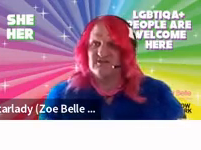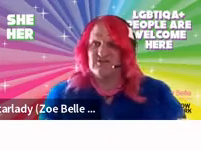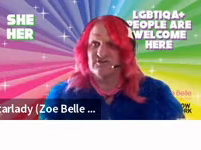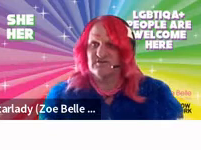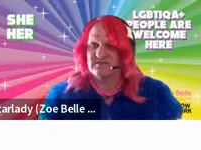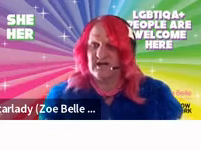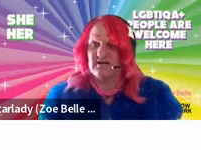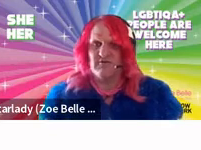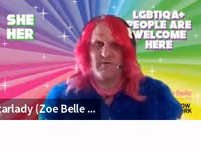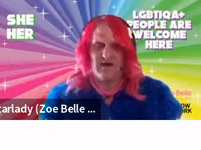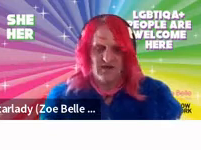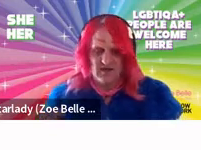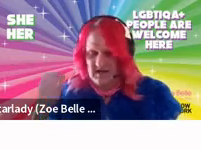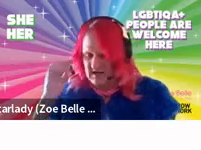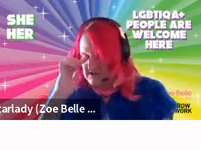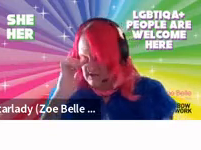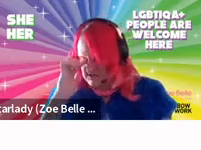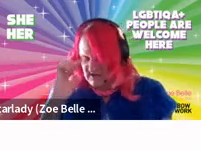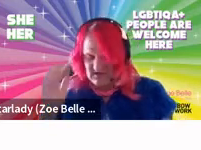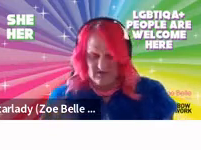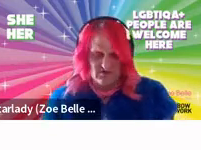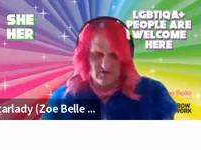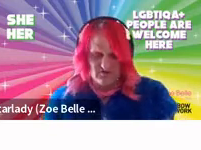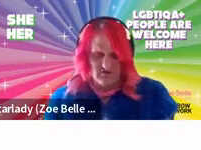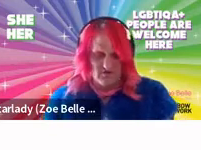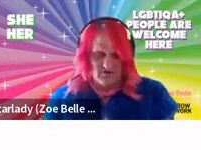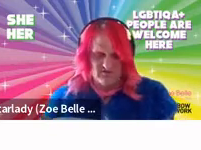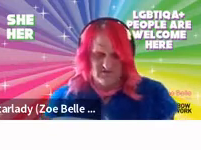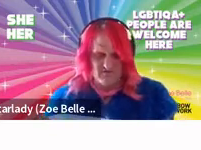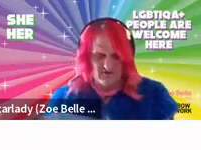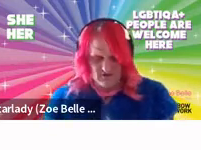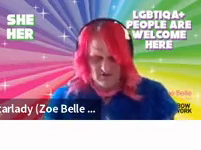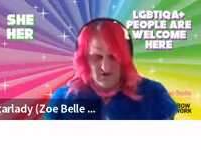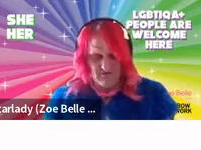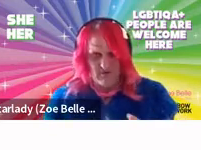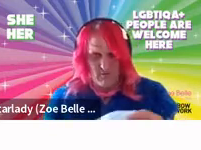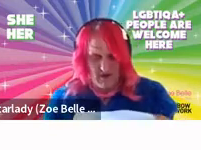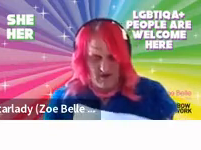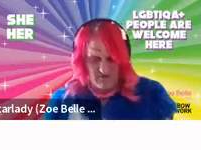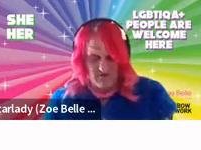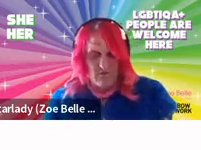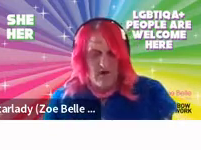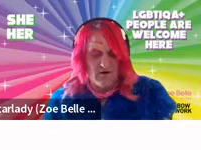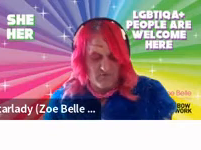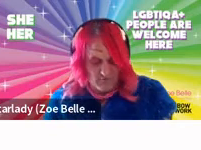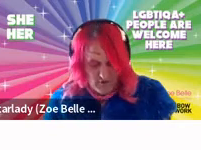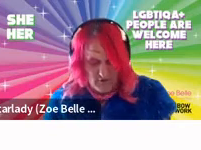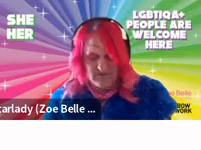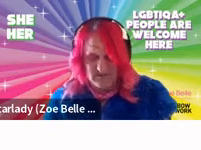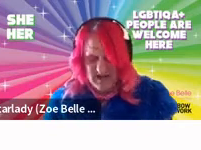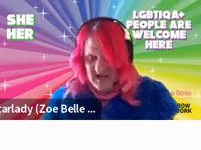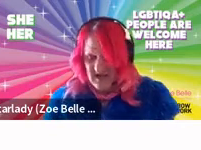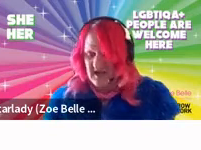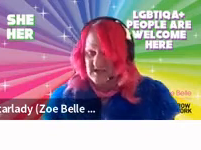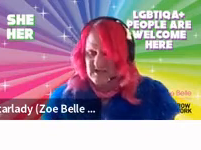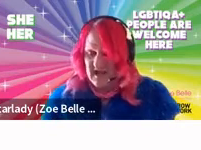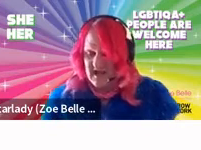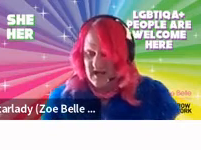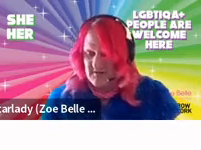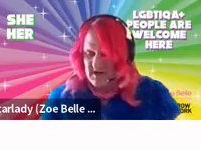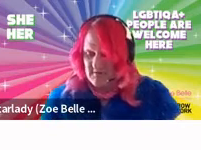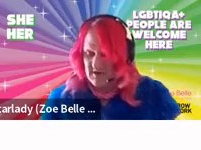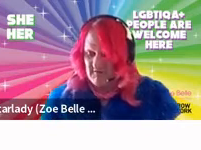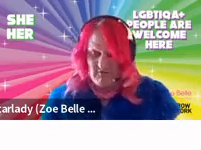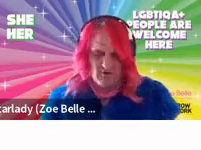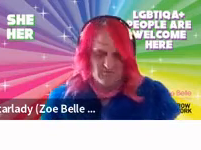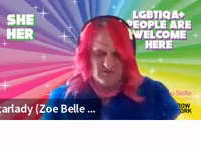I'd just like to start off by acknowledging the traditional owners of the country for wherever you are from today.